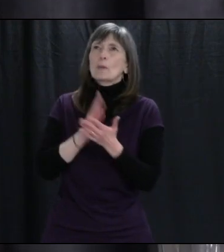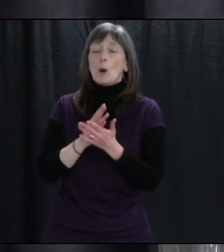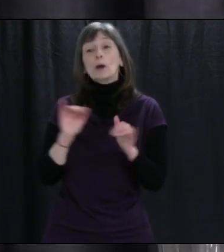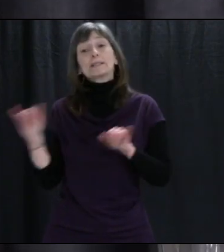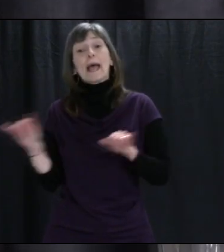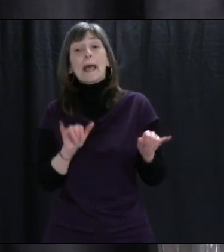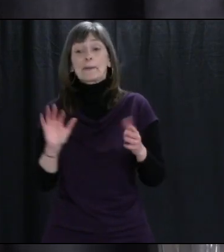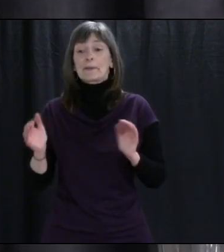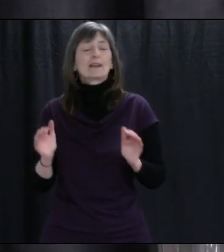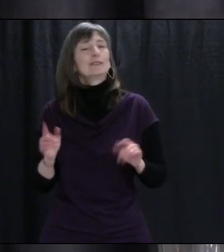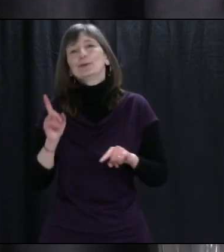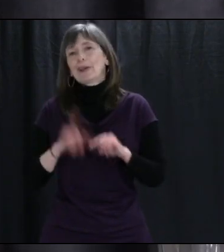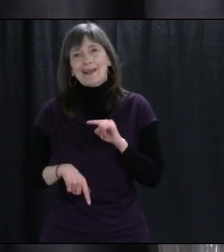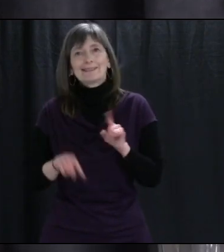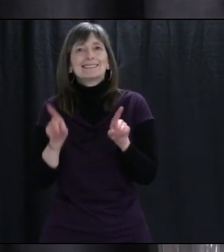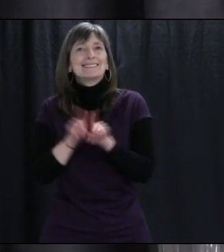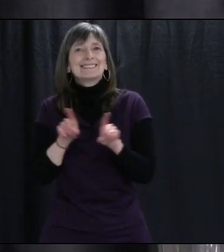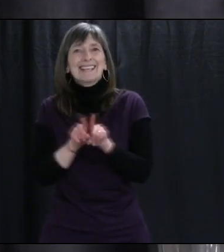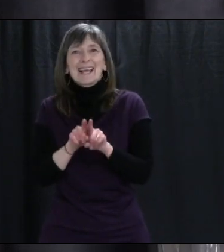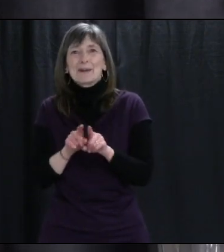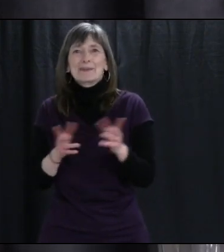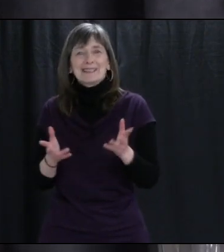frankly.